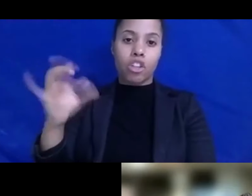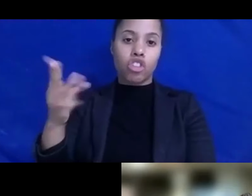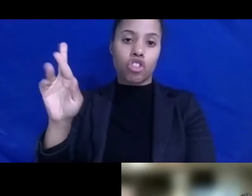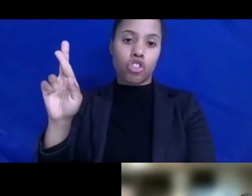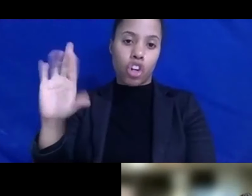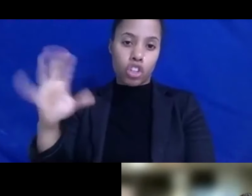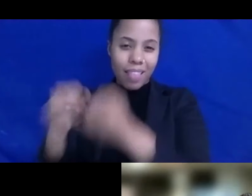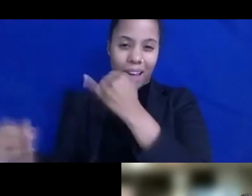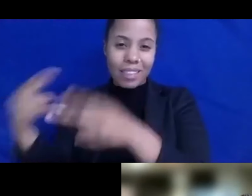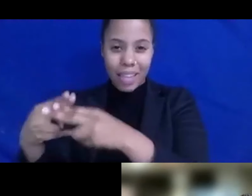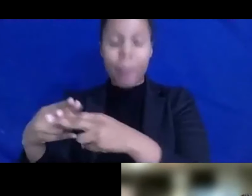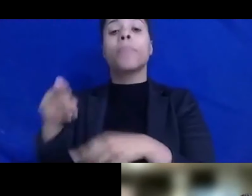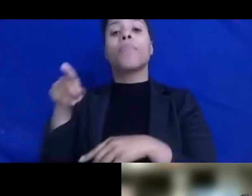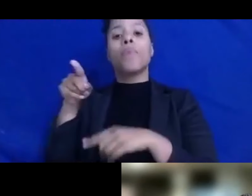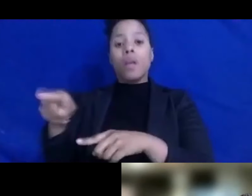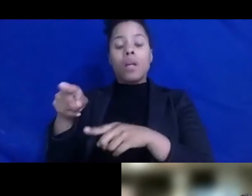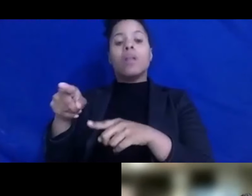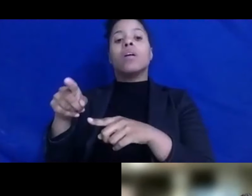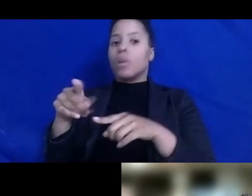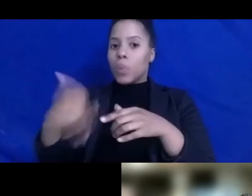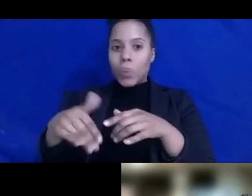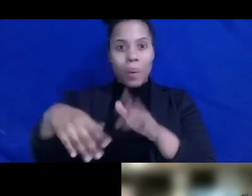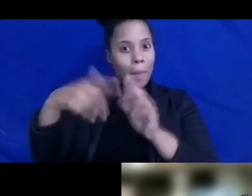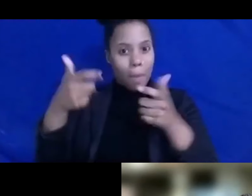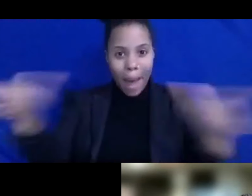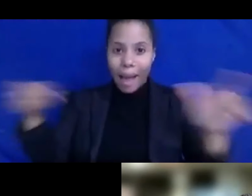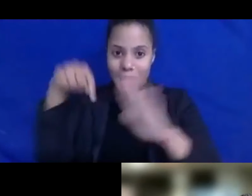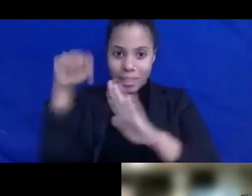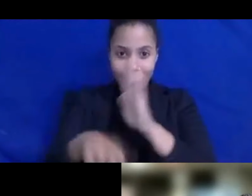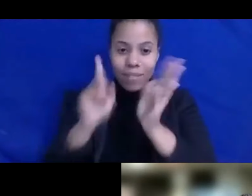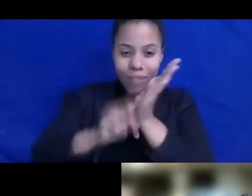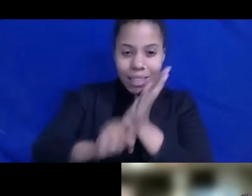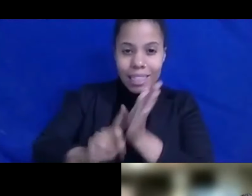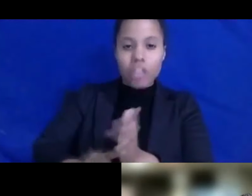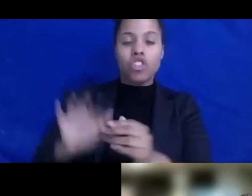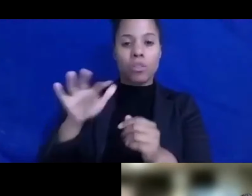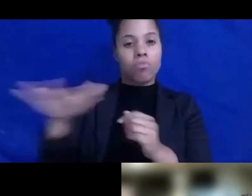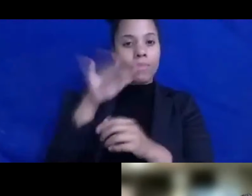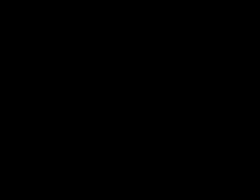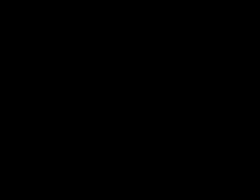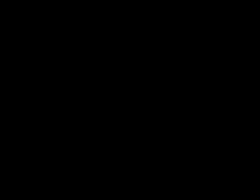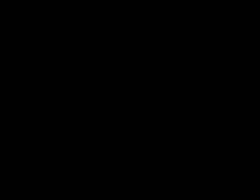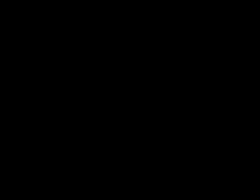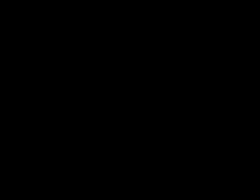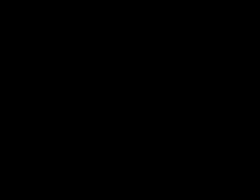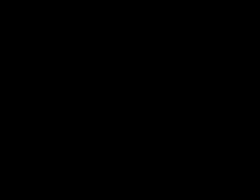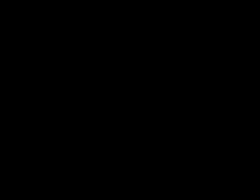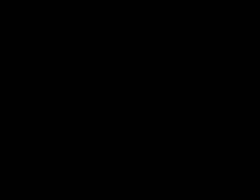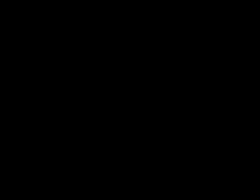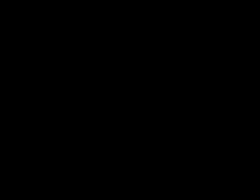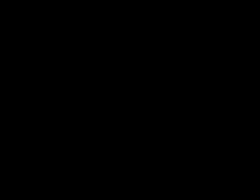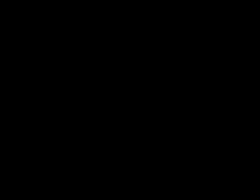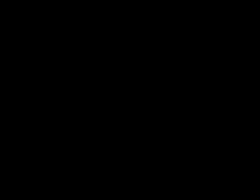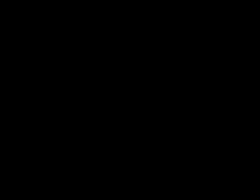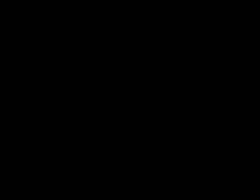tasked with conducting a massive investigation into the nation's most secret agencies. And this is the first and